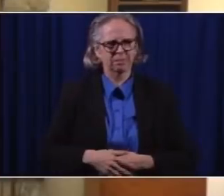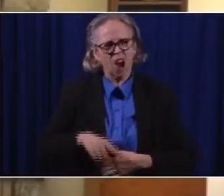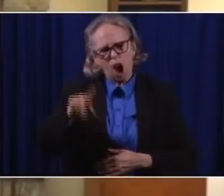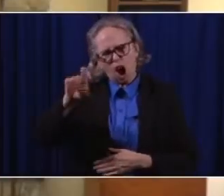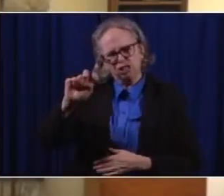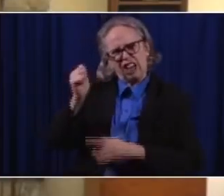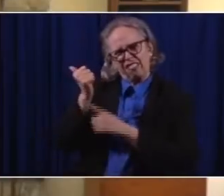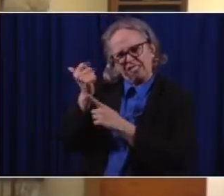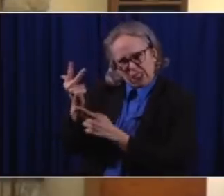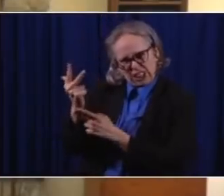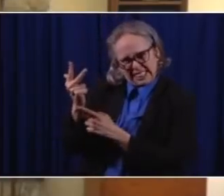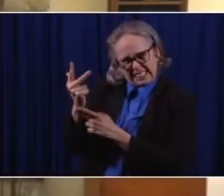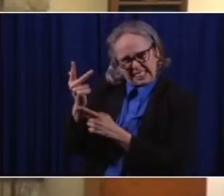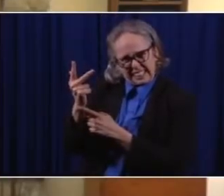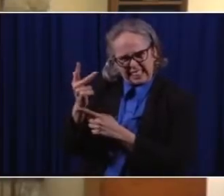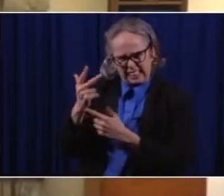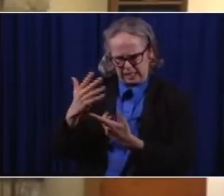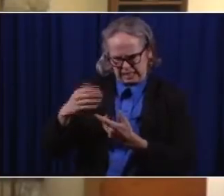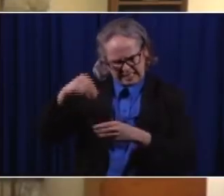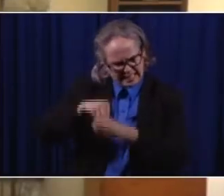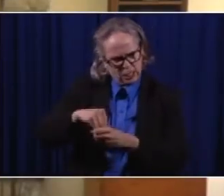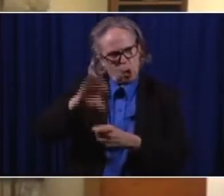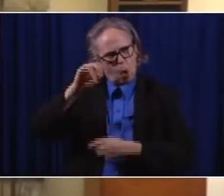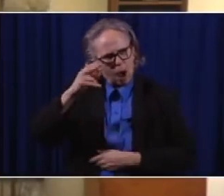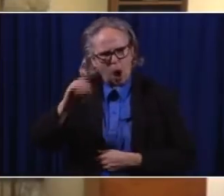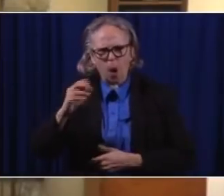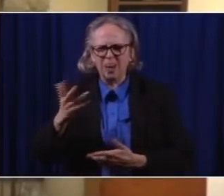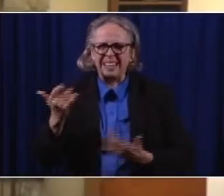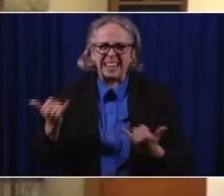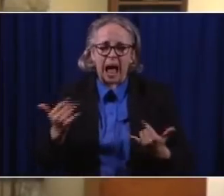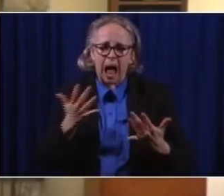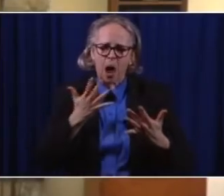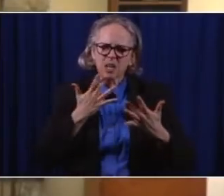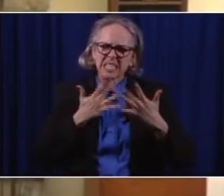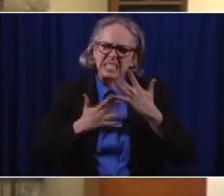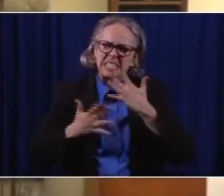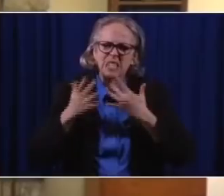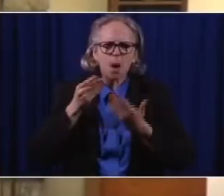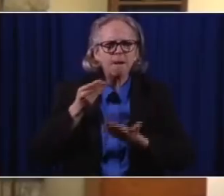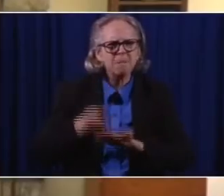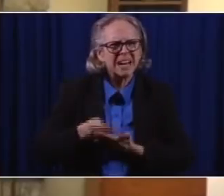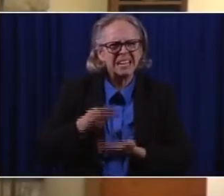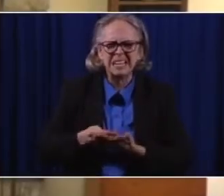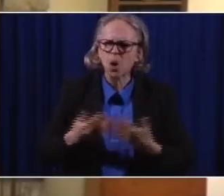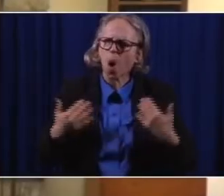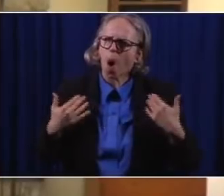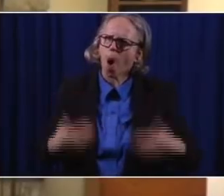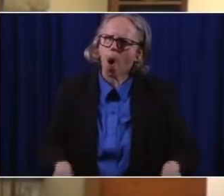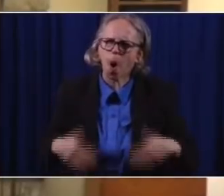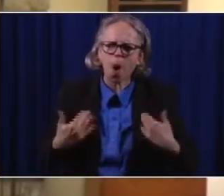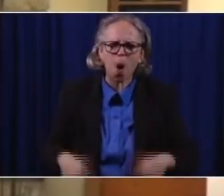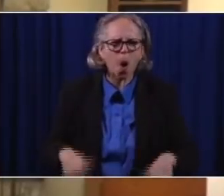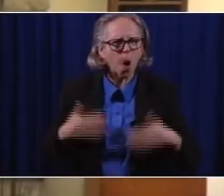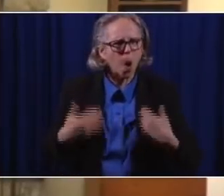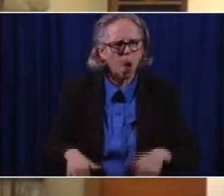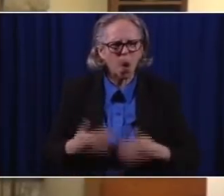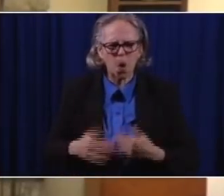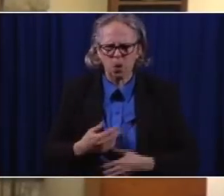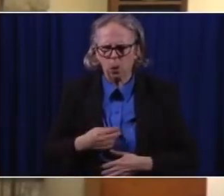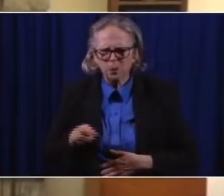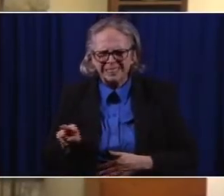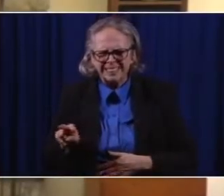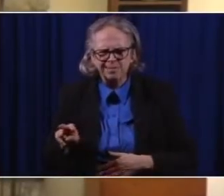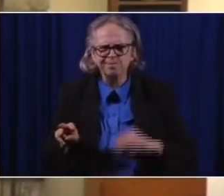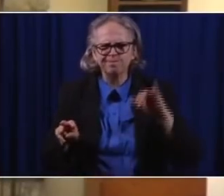have the proper funding is something that's very, very important. And I have committed to every health commissioner